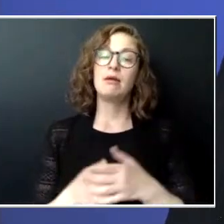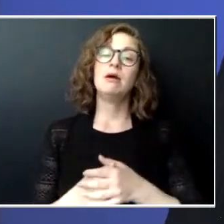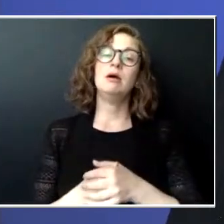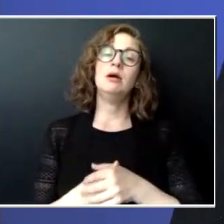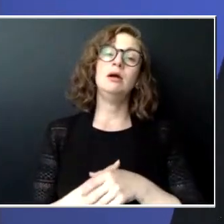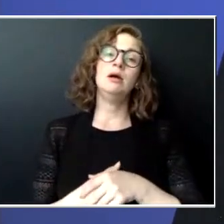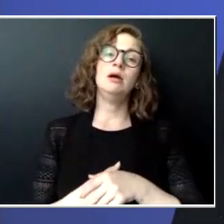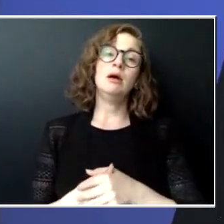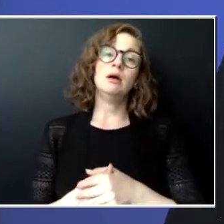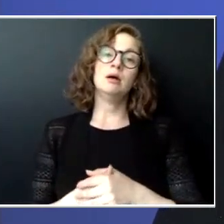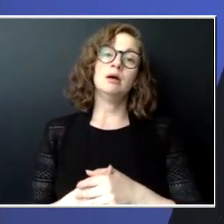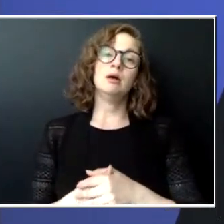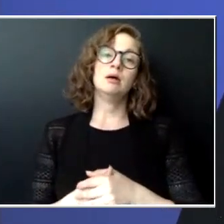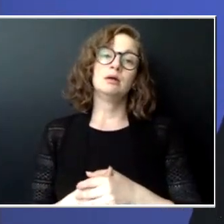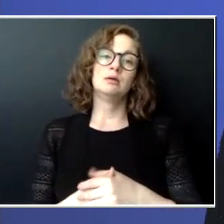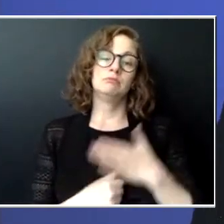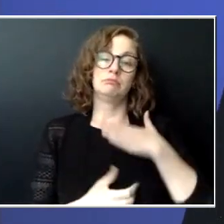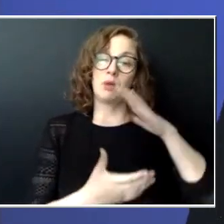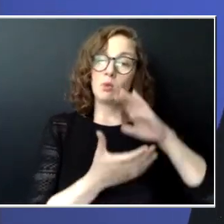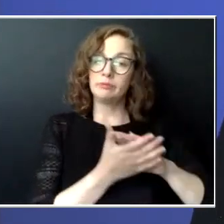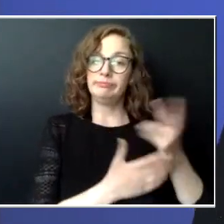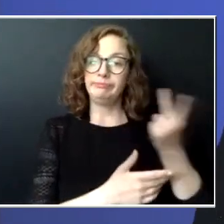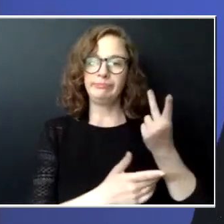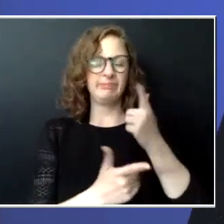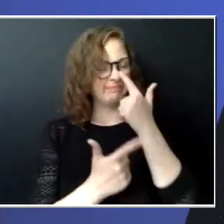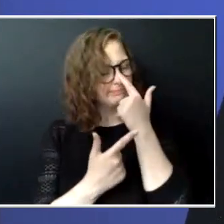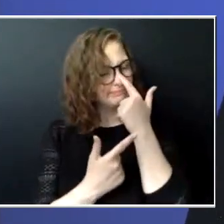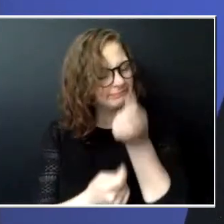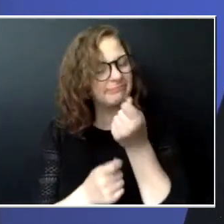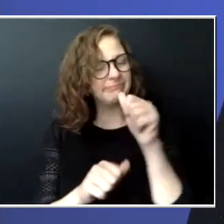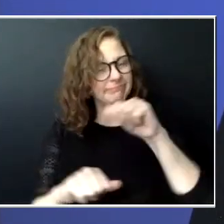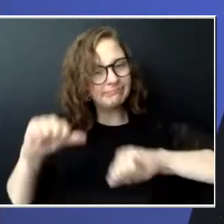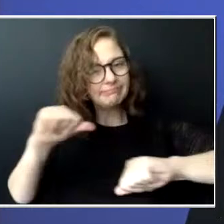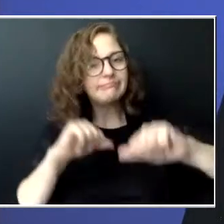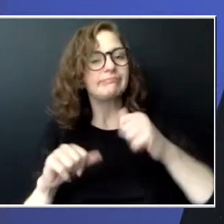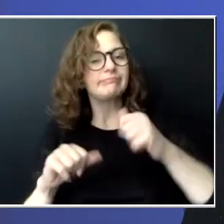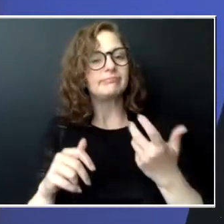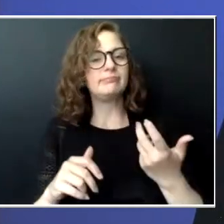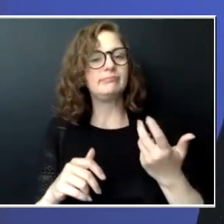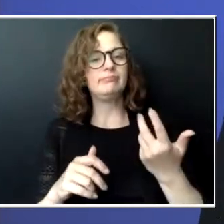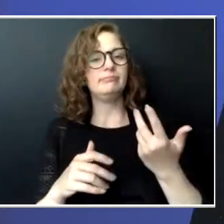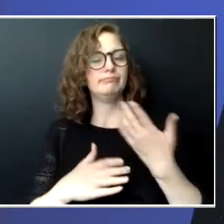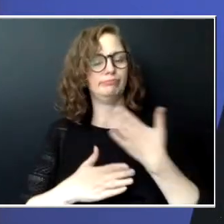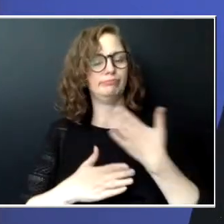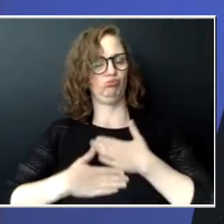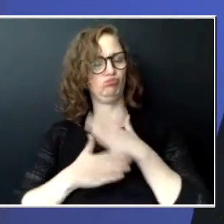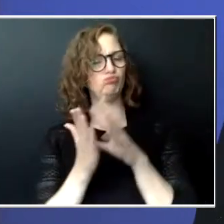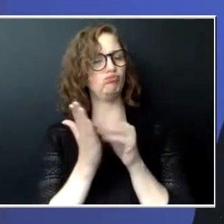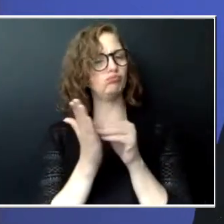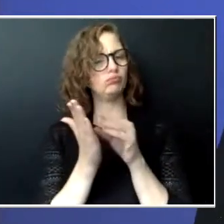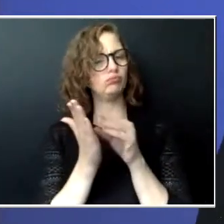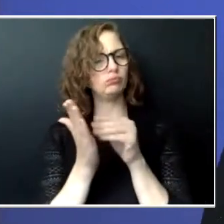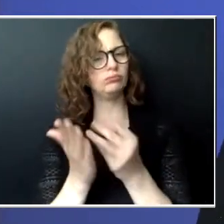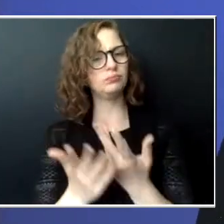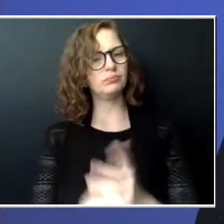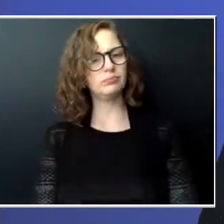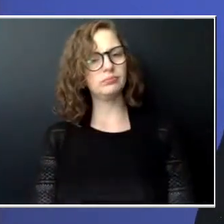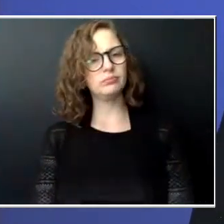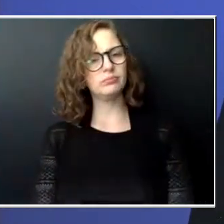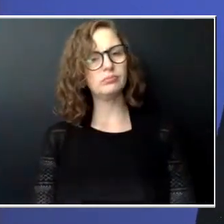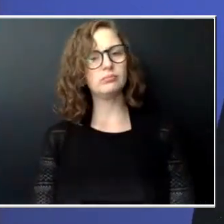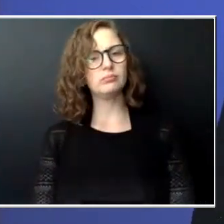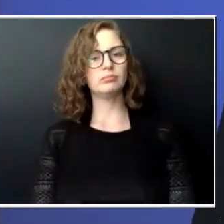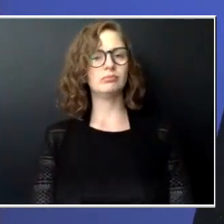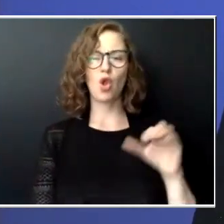were very interested in science and whatnot, and enjoyed just learning about things. And my wife was brilliant at asking